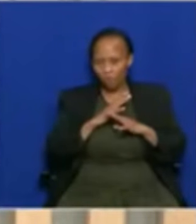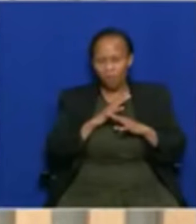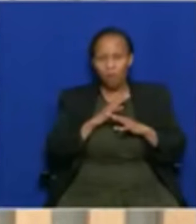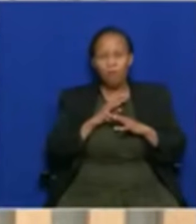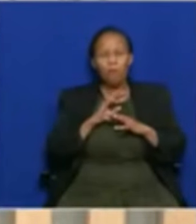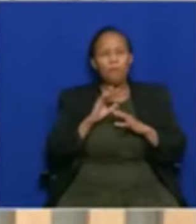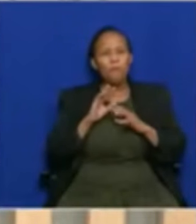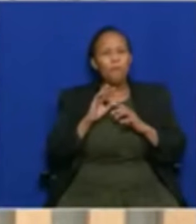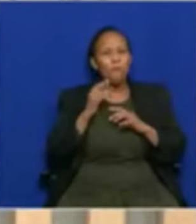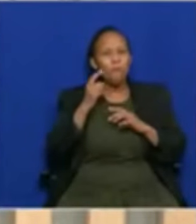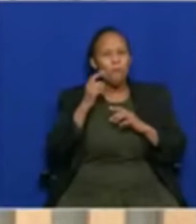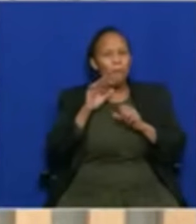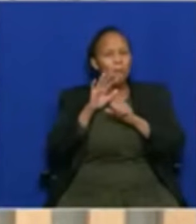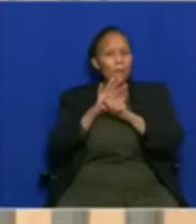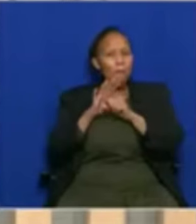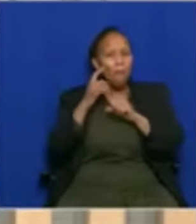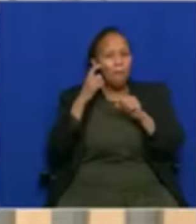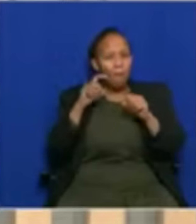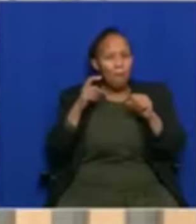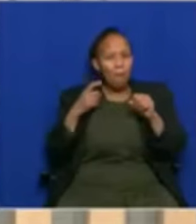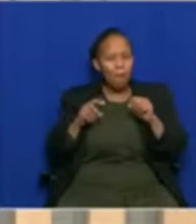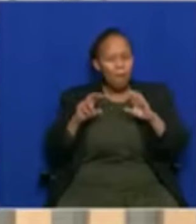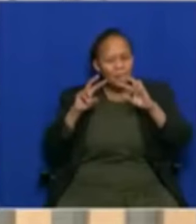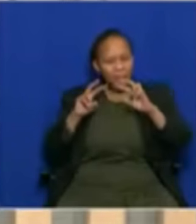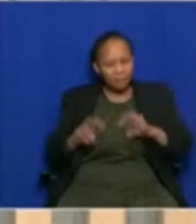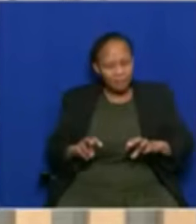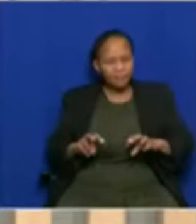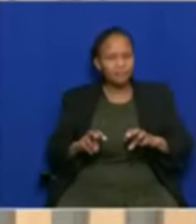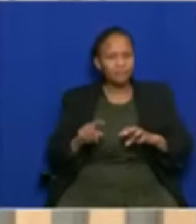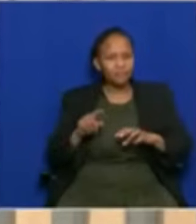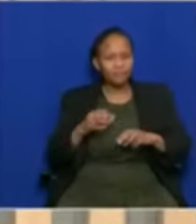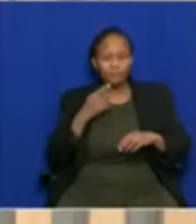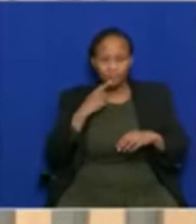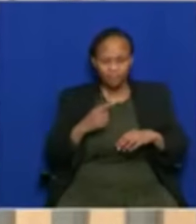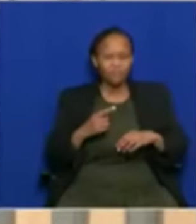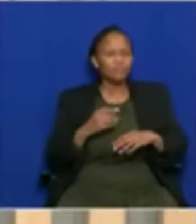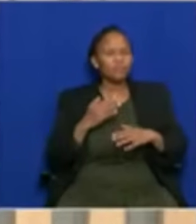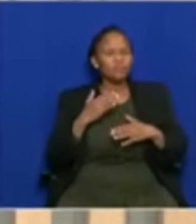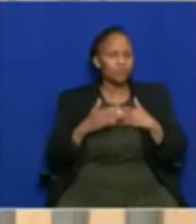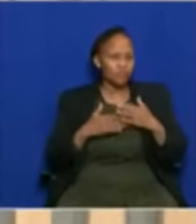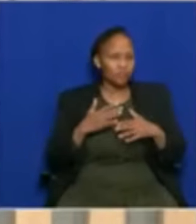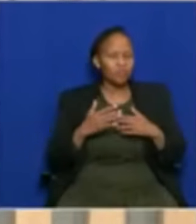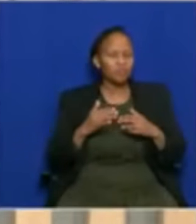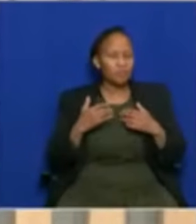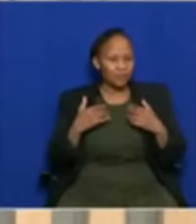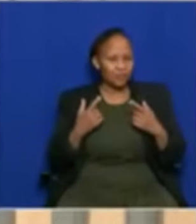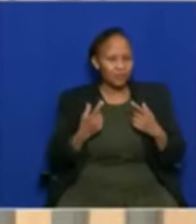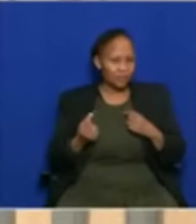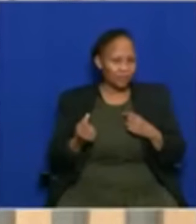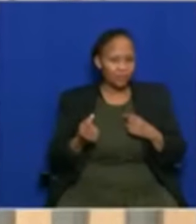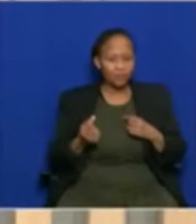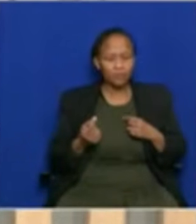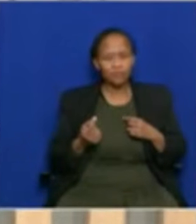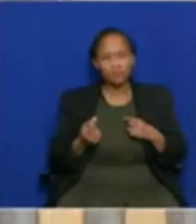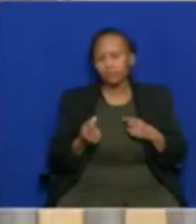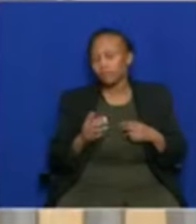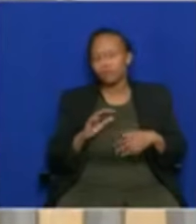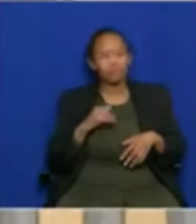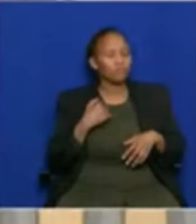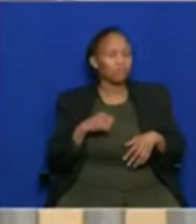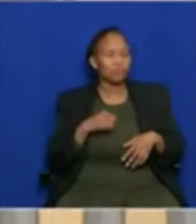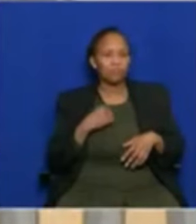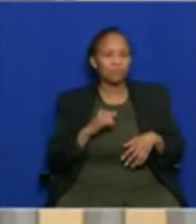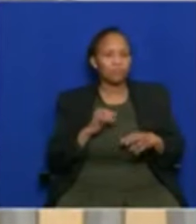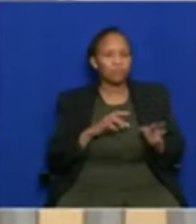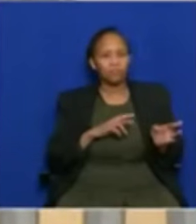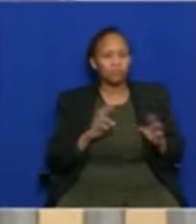and acknowledging that a process was initiated. No, it does not refer to them giving us a top